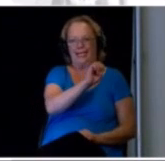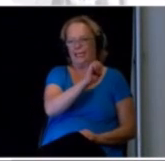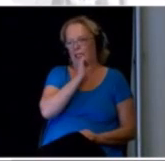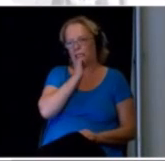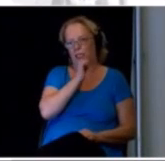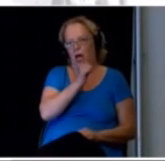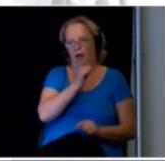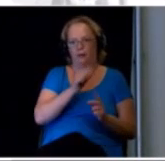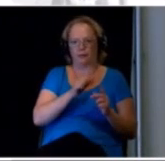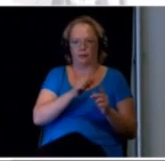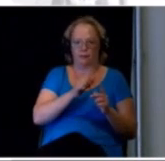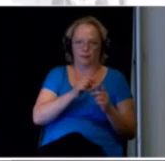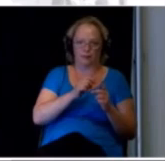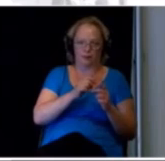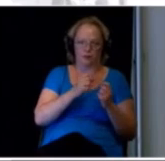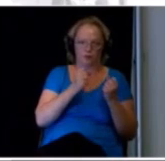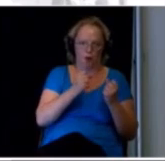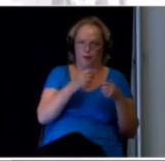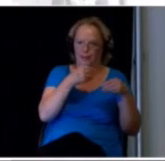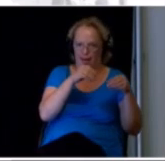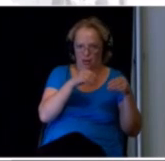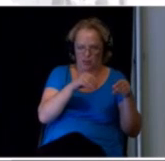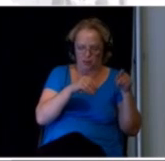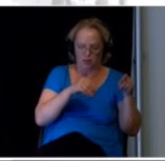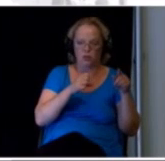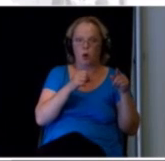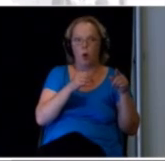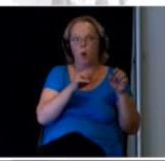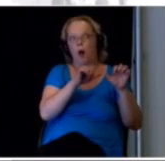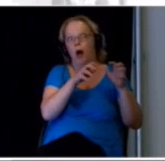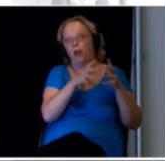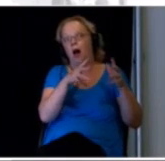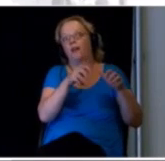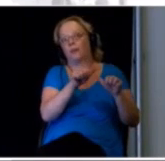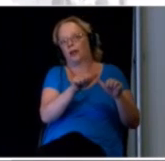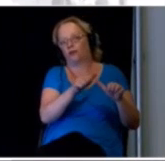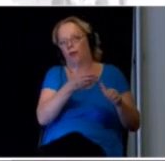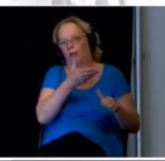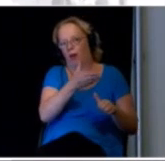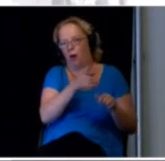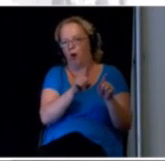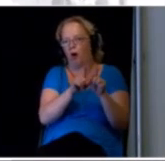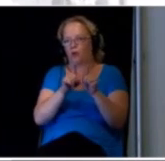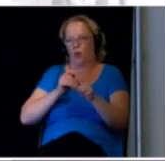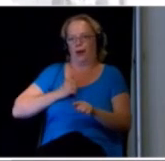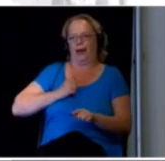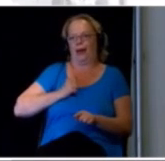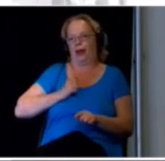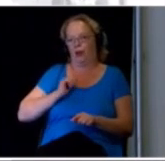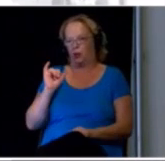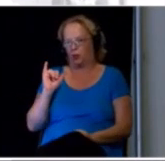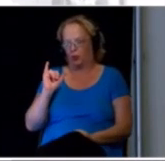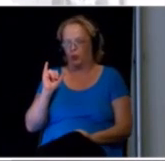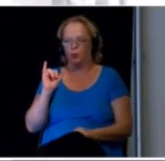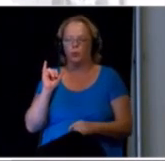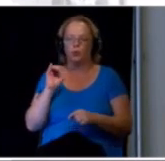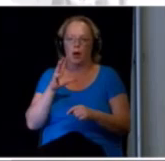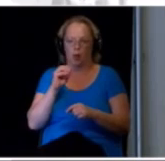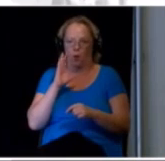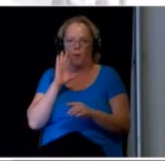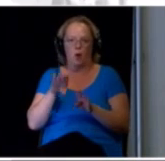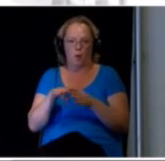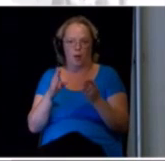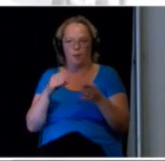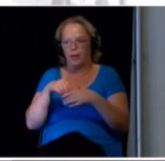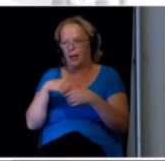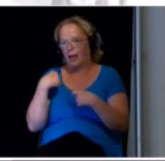lot of potential in the US Northeast and within Canada broadly. And we're also going to be opening up in